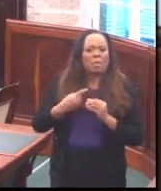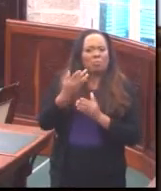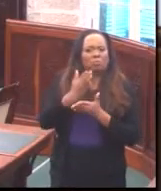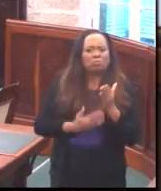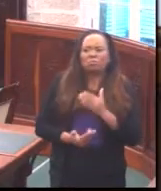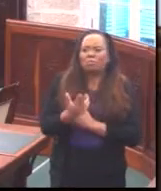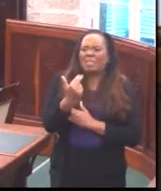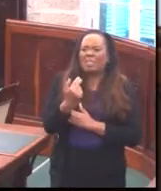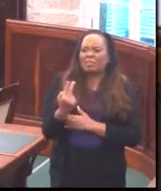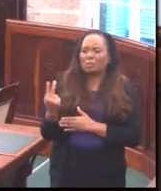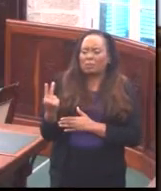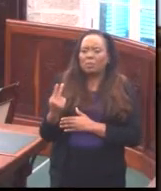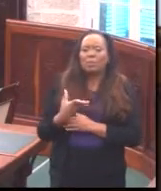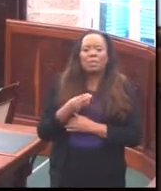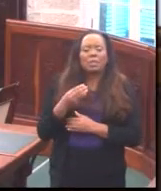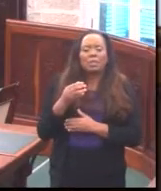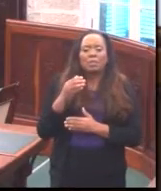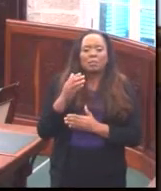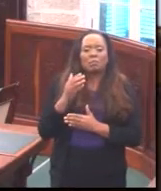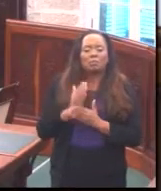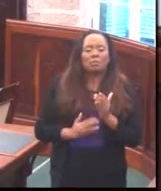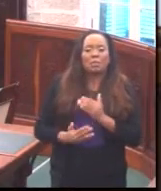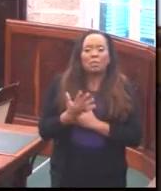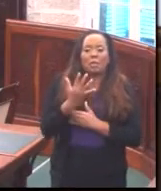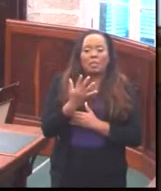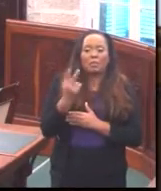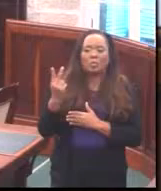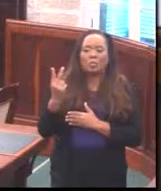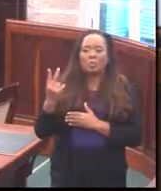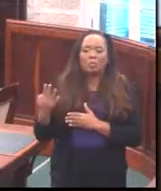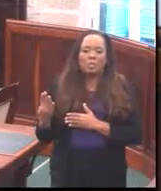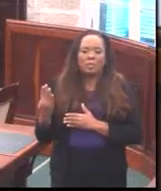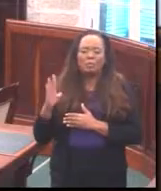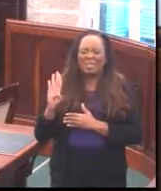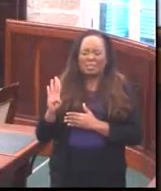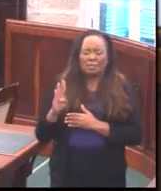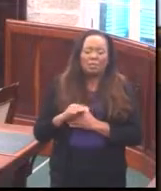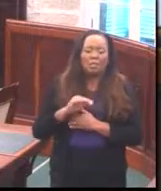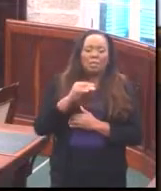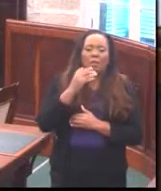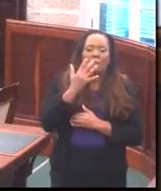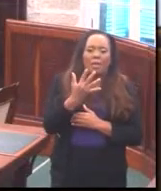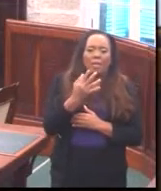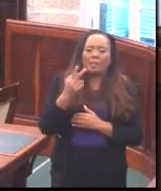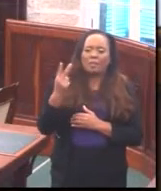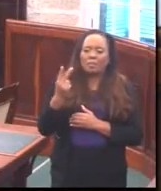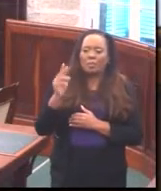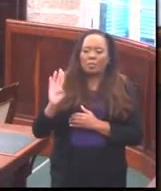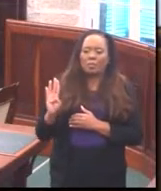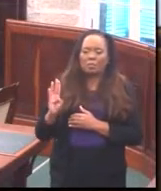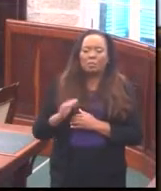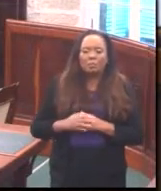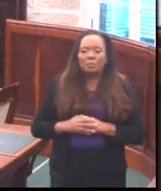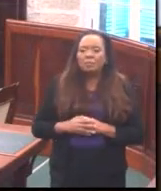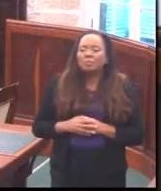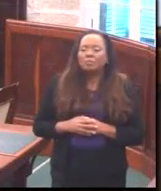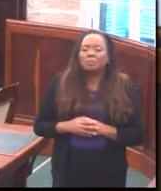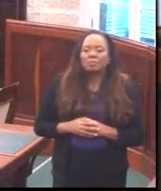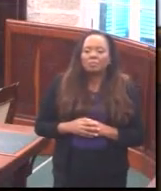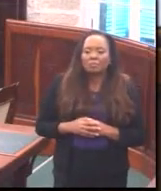13.2 and Section 5.2b. Need not repeat the point, sir. Let me go on